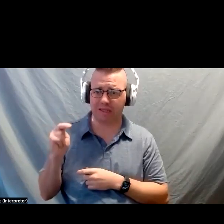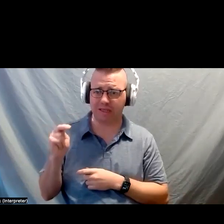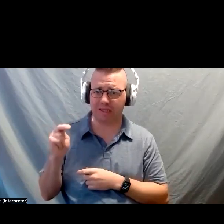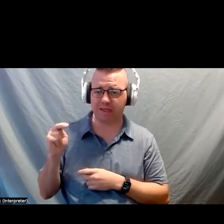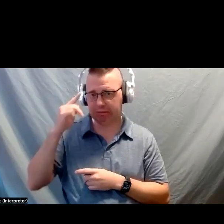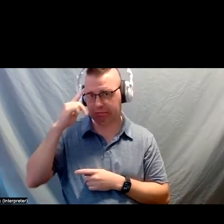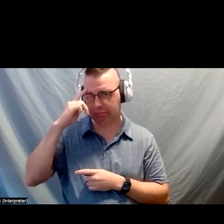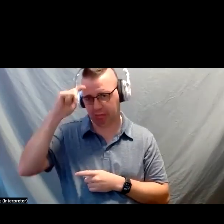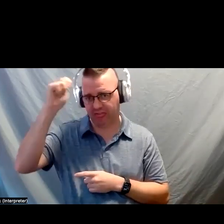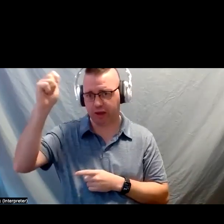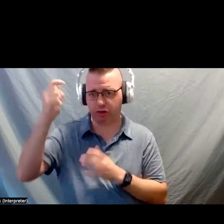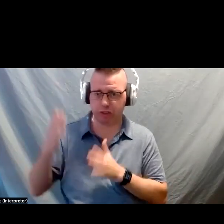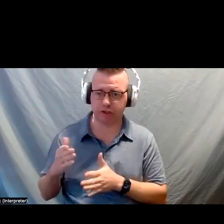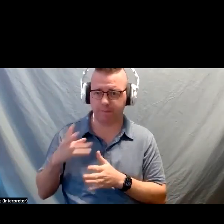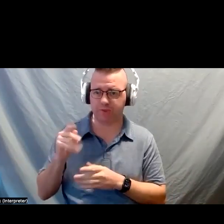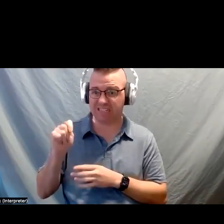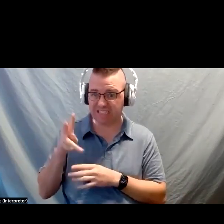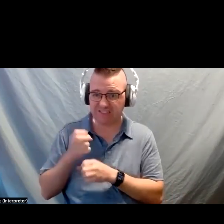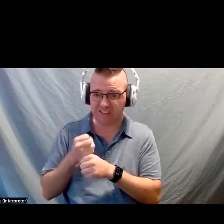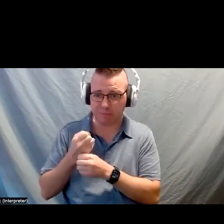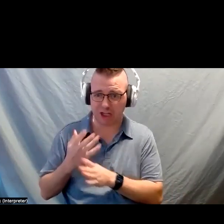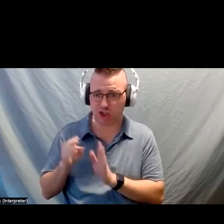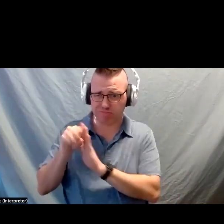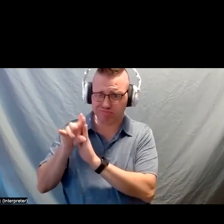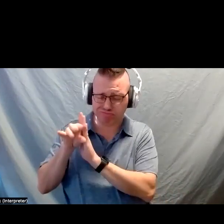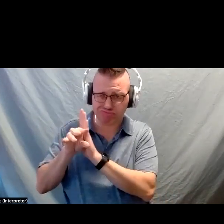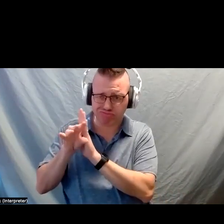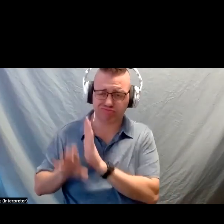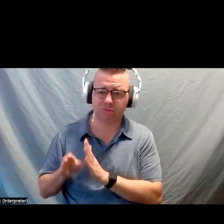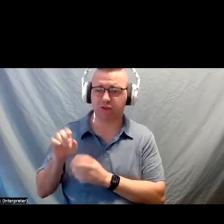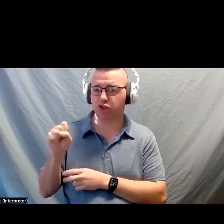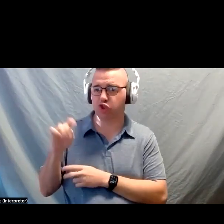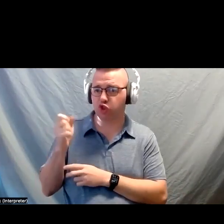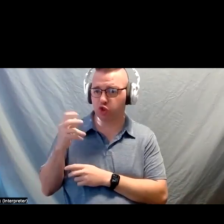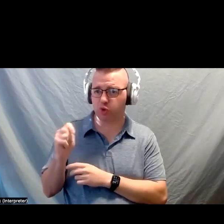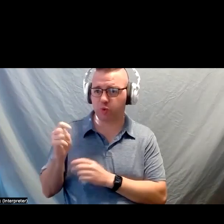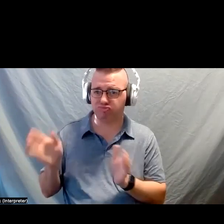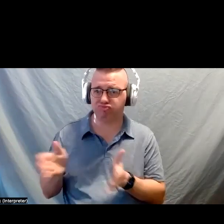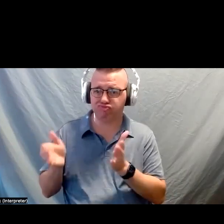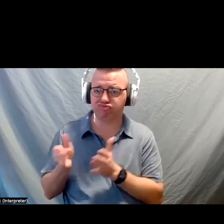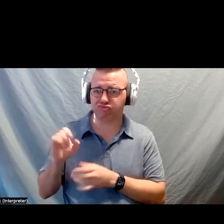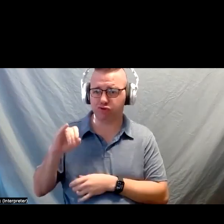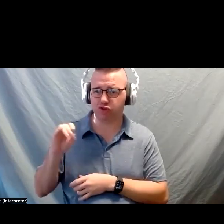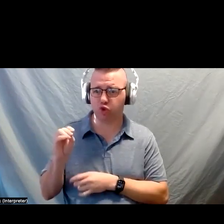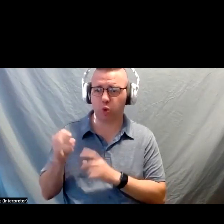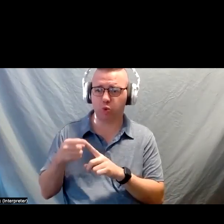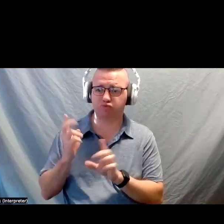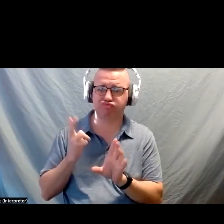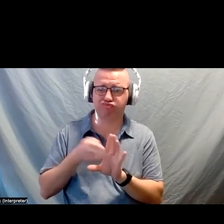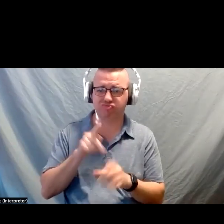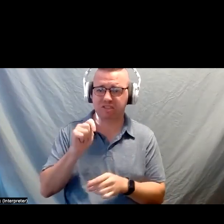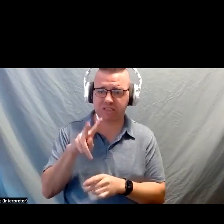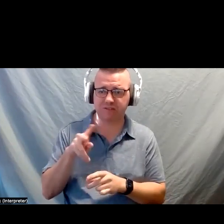and television filmmaker. And I think it was Stuart who encouraged Jo to get into TV, and she made 2